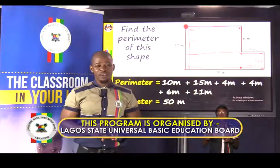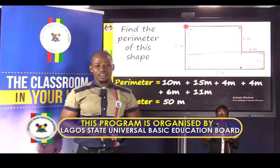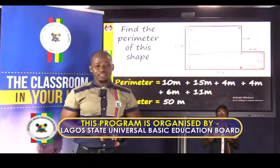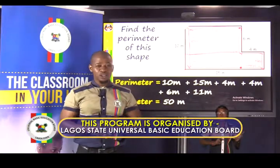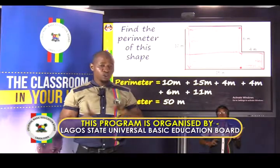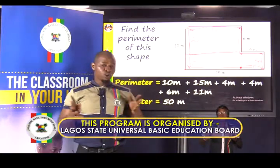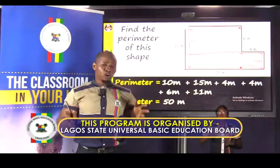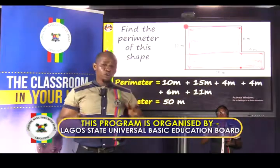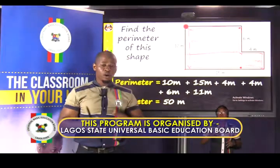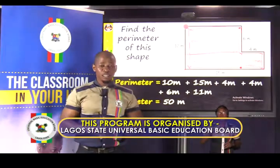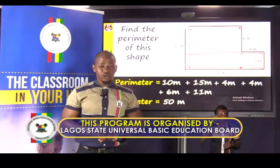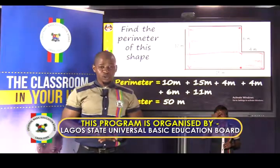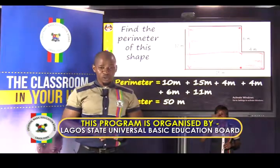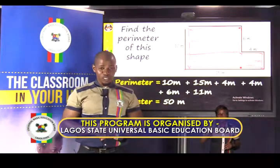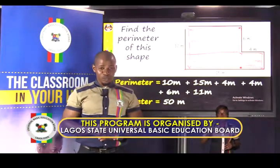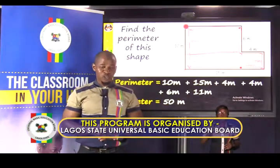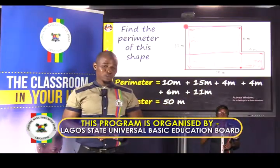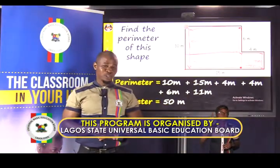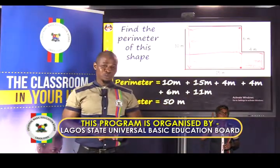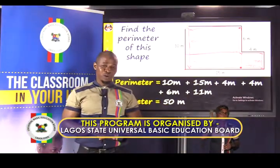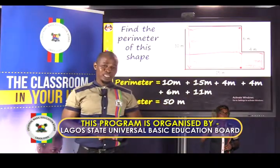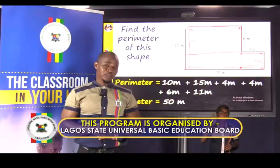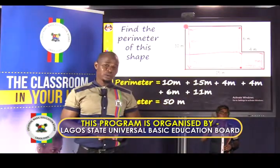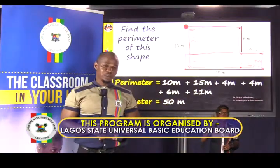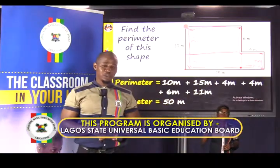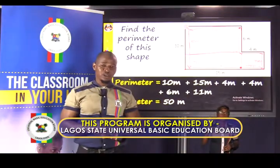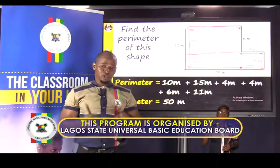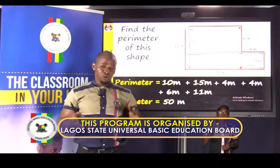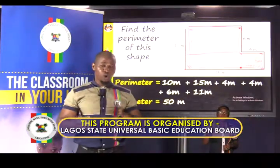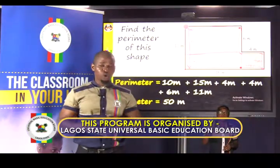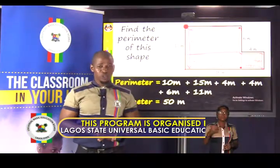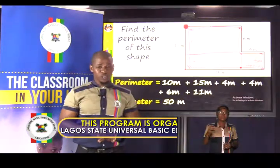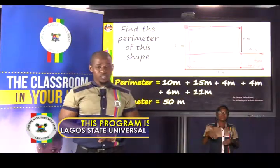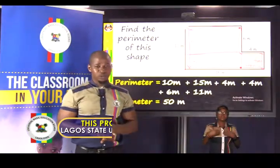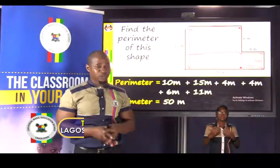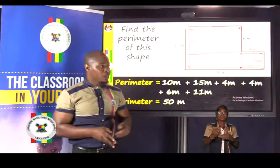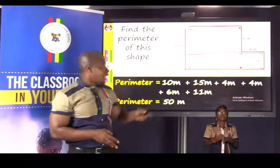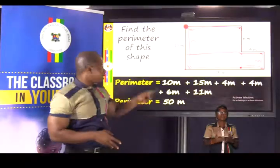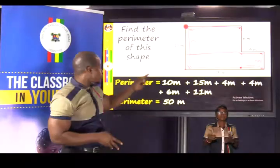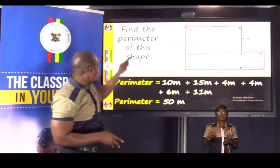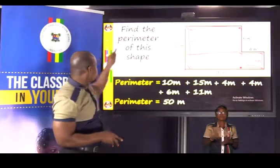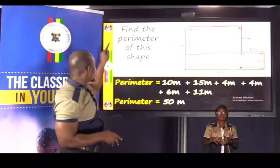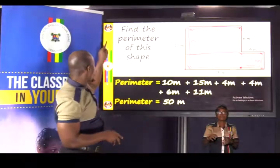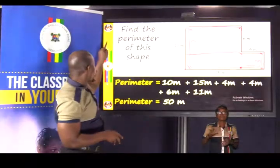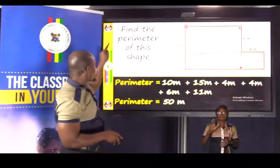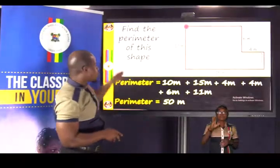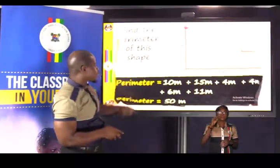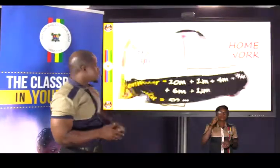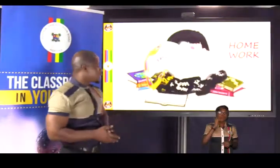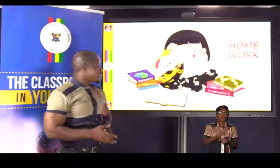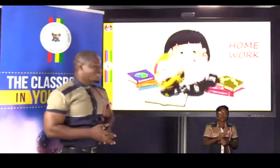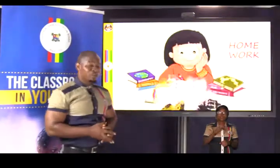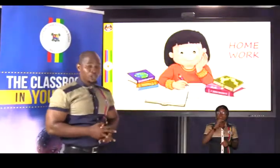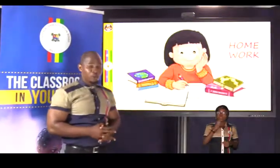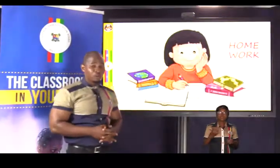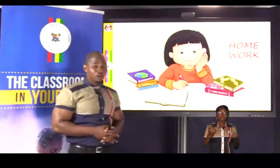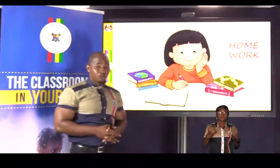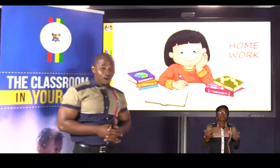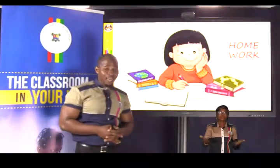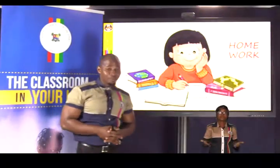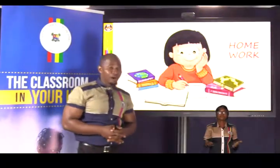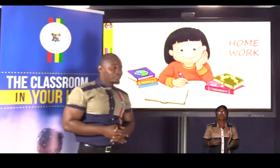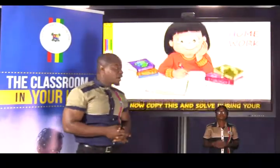worry, my friend. You know Uncle Agbaje will always give you something to practice with, to hone your skills. And so your homework is coming